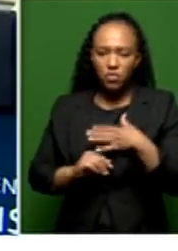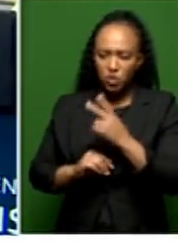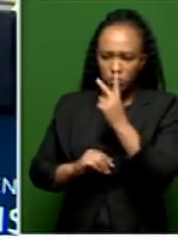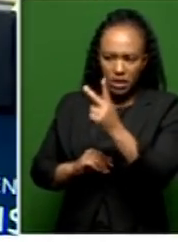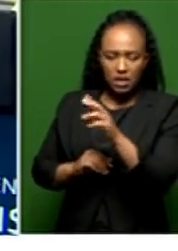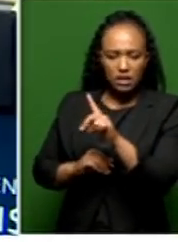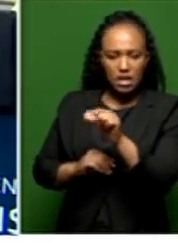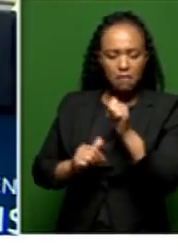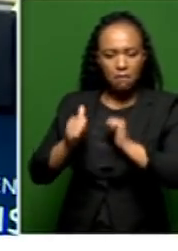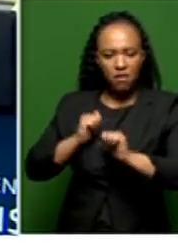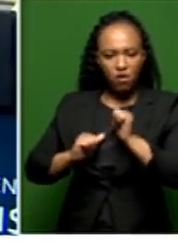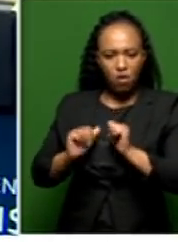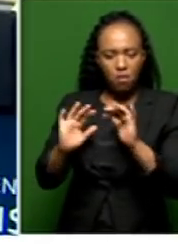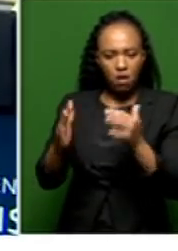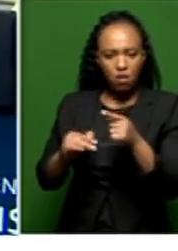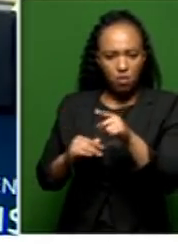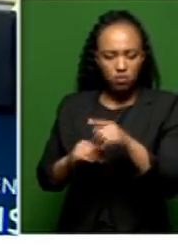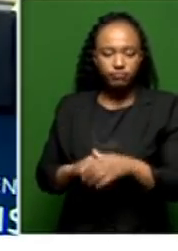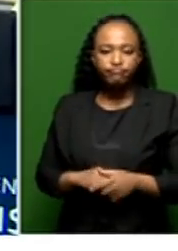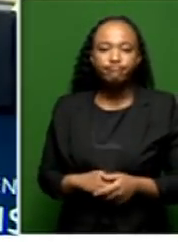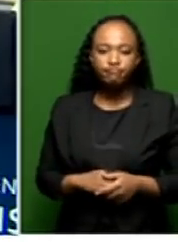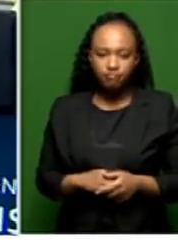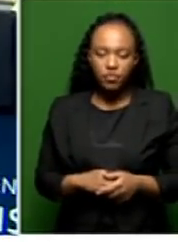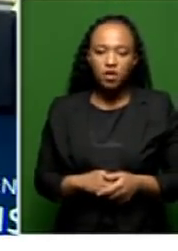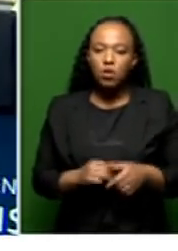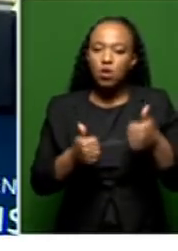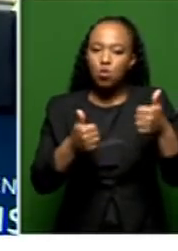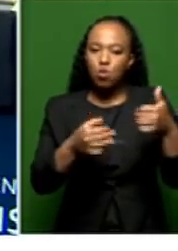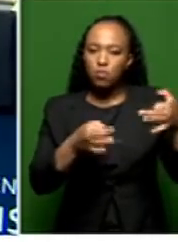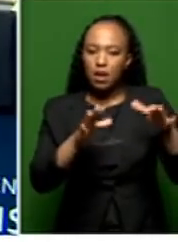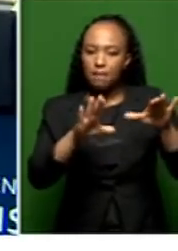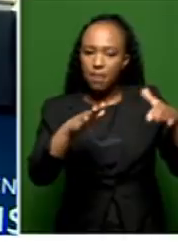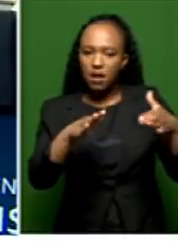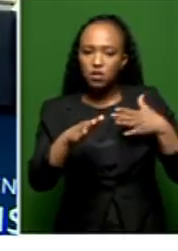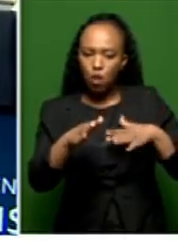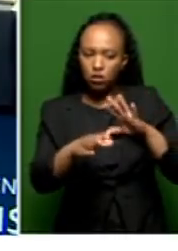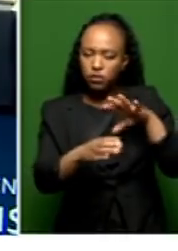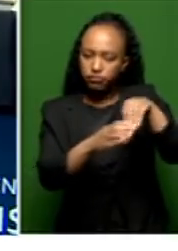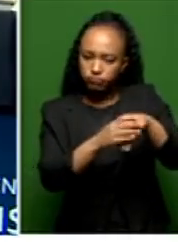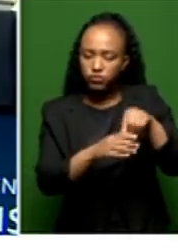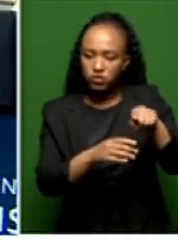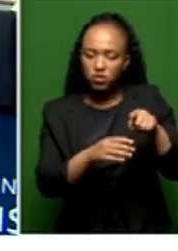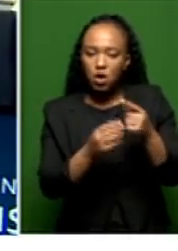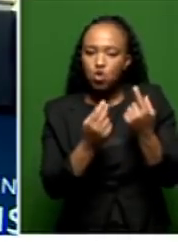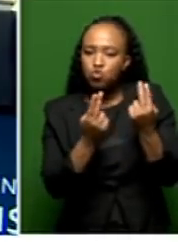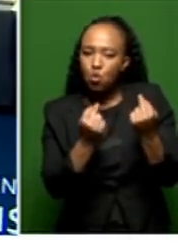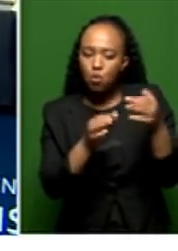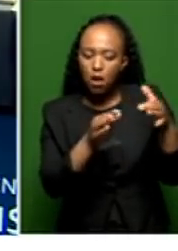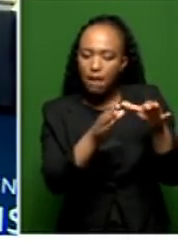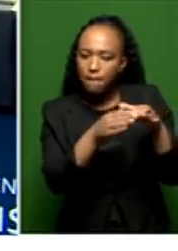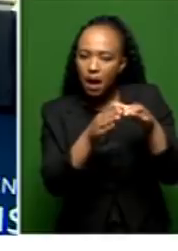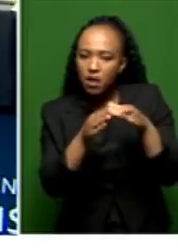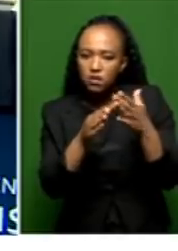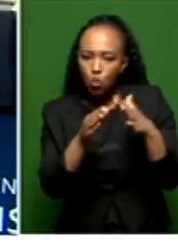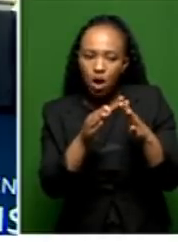DA performed. And obviously this is where the Good Party wanted to play, where a lot of the newcomers wanted